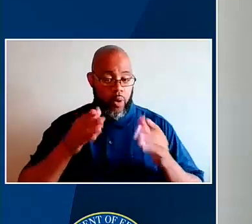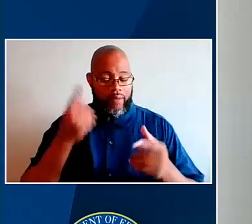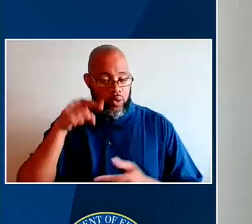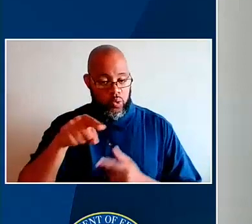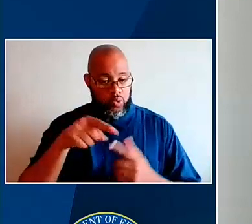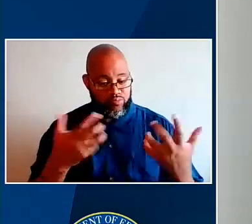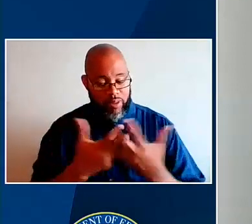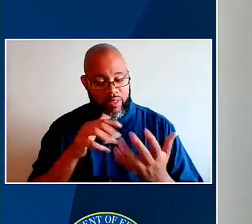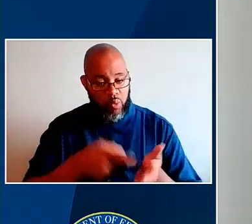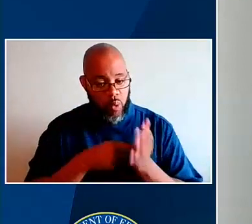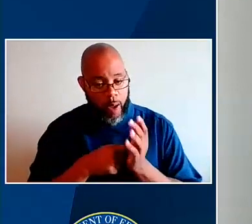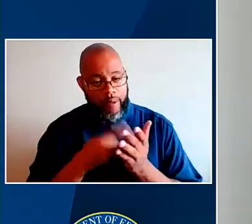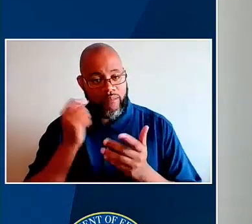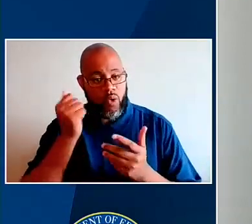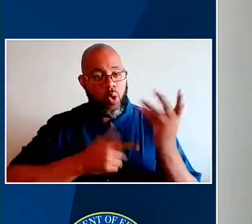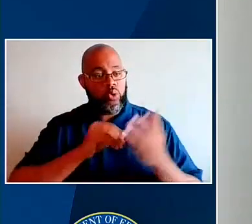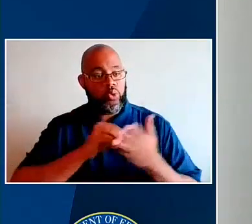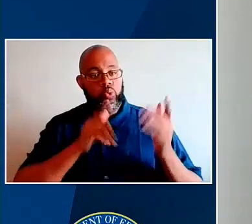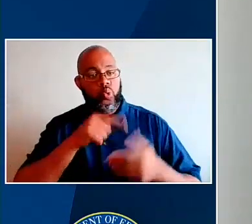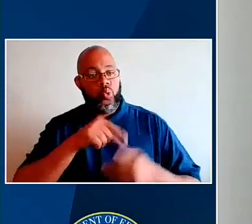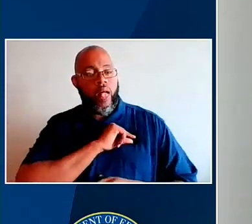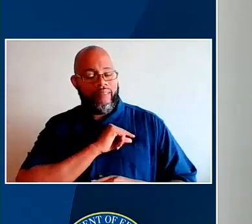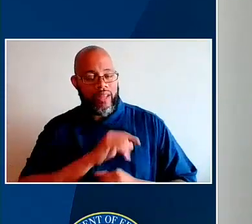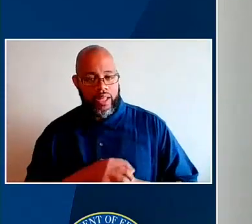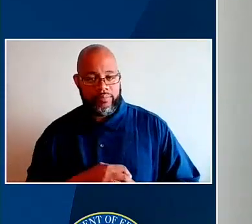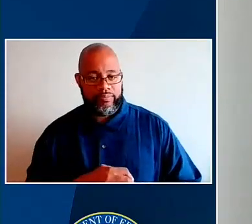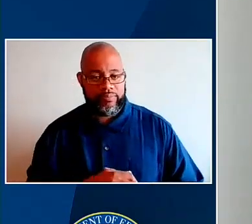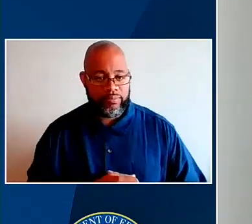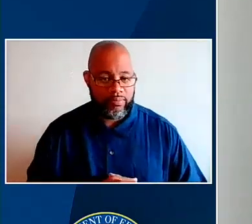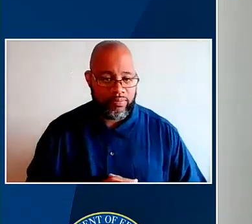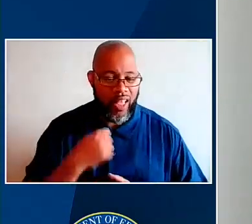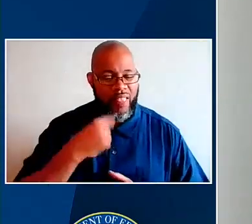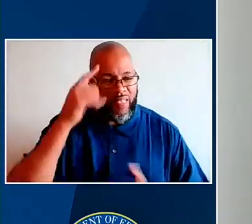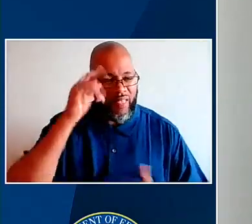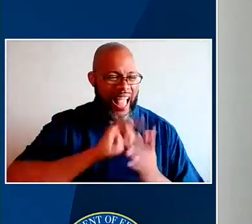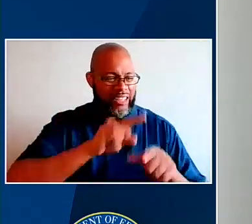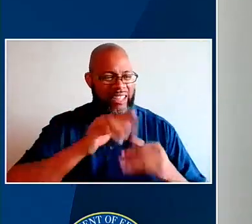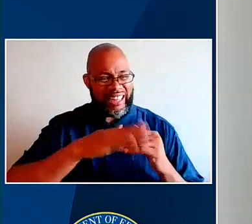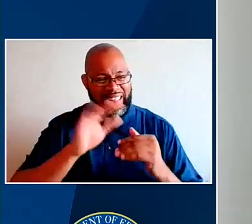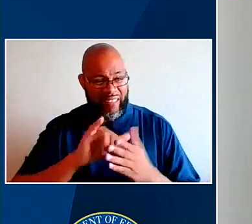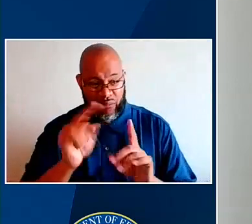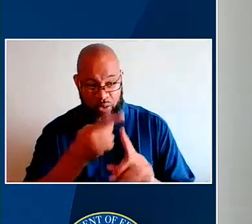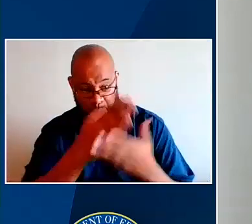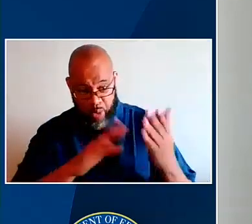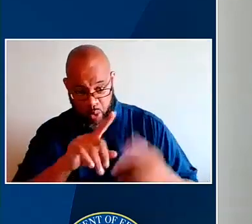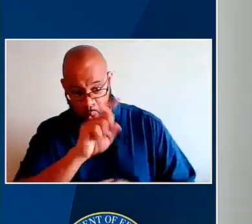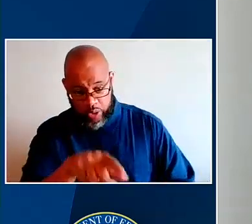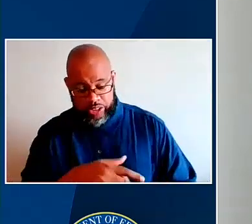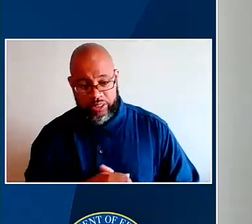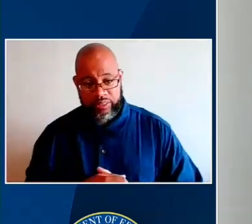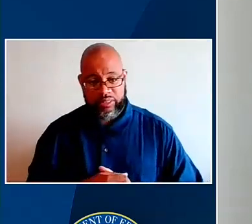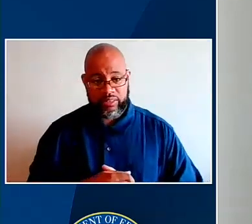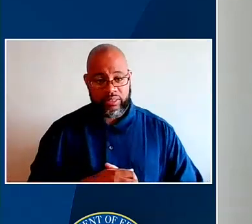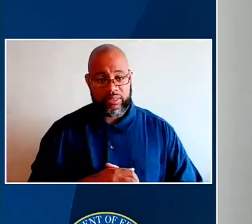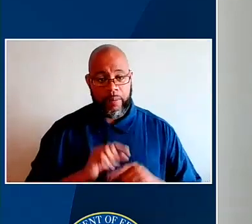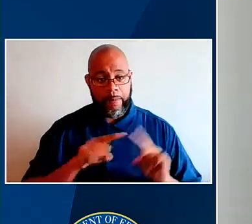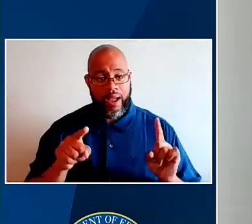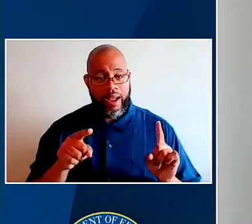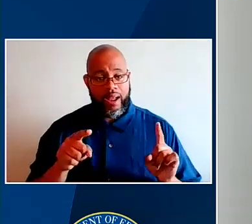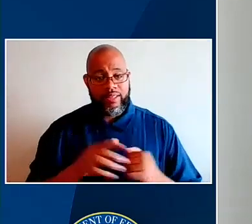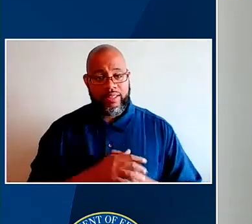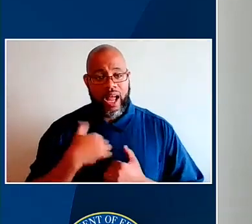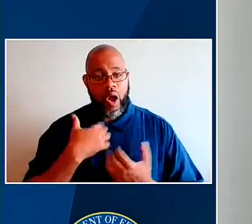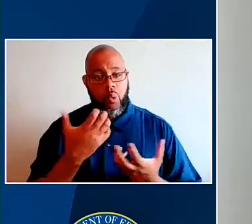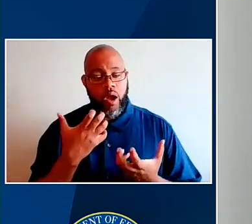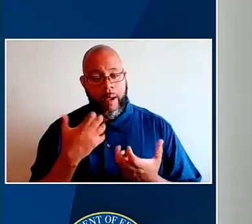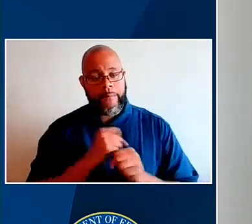this requirement for all the students that qualified. So I think that answers at least the first part of your question, but I wanted